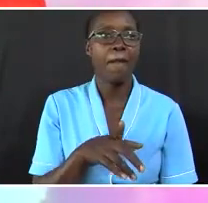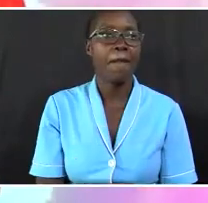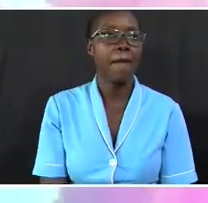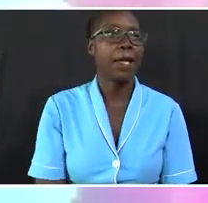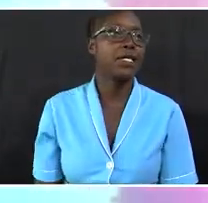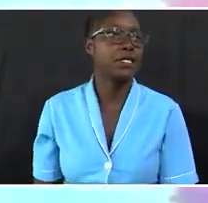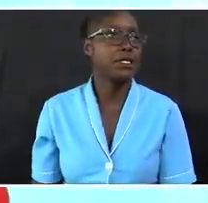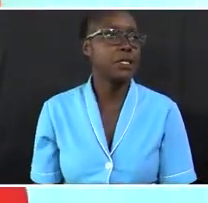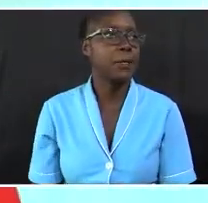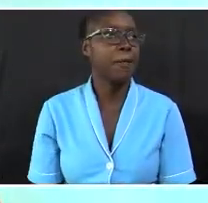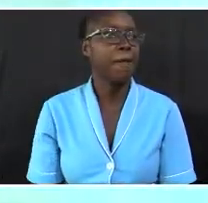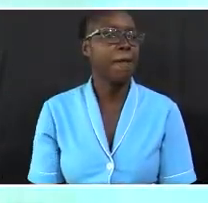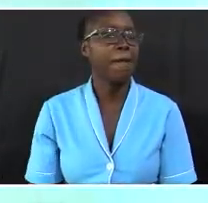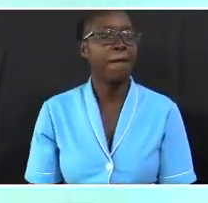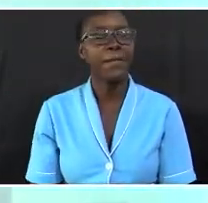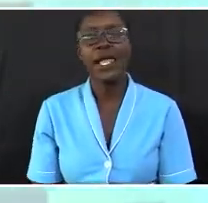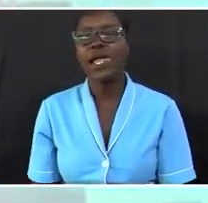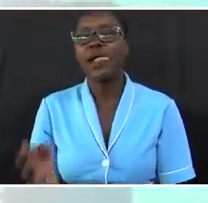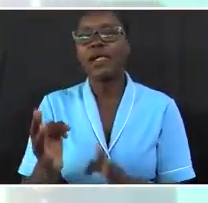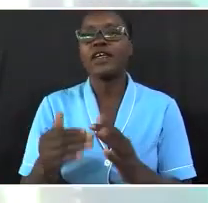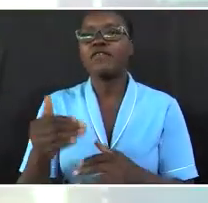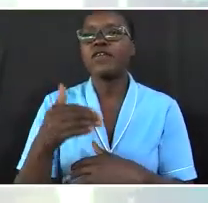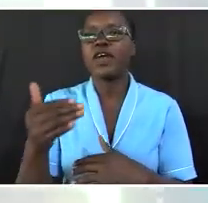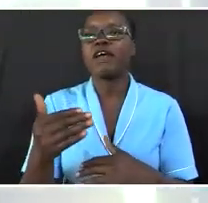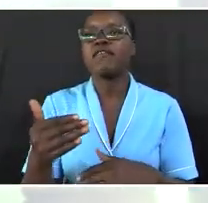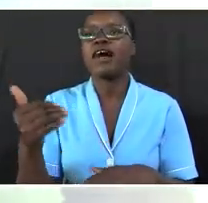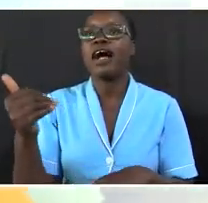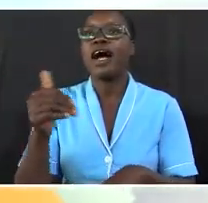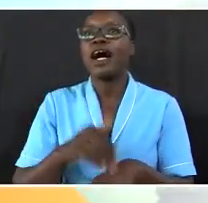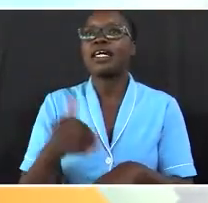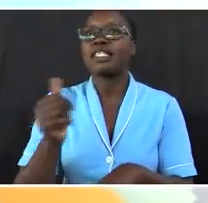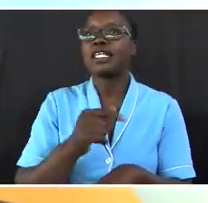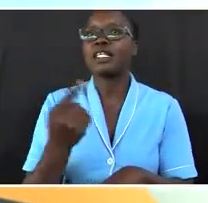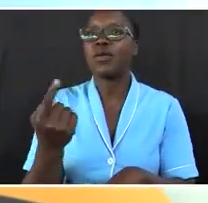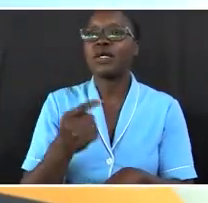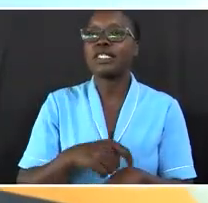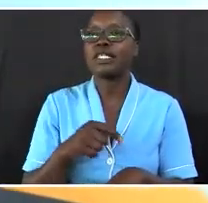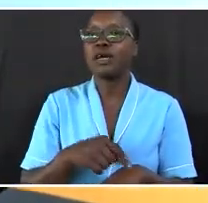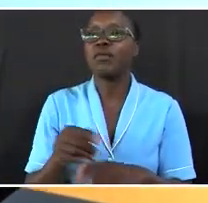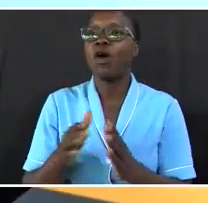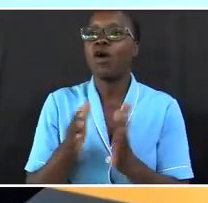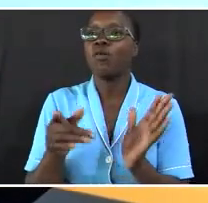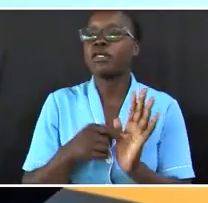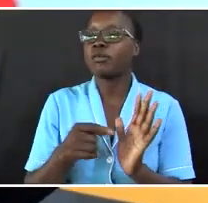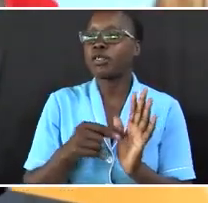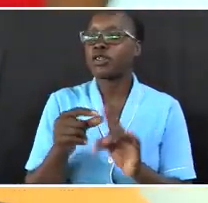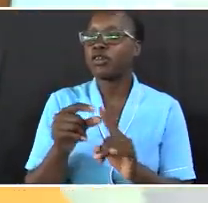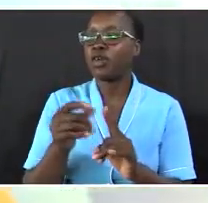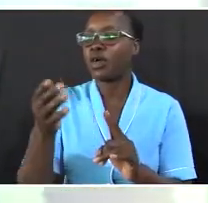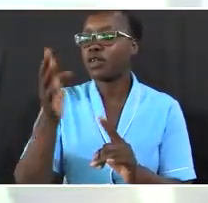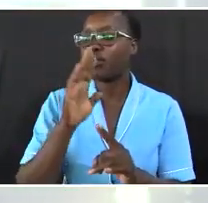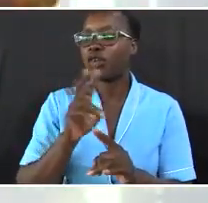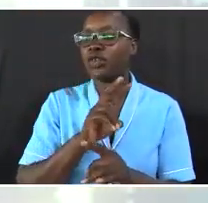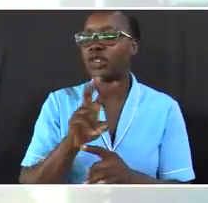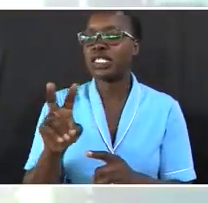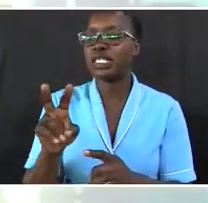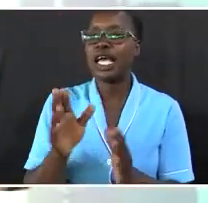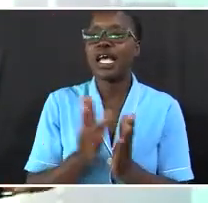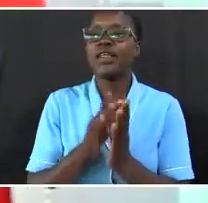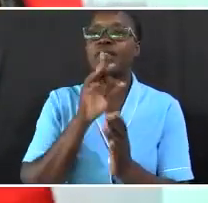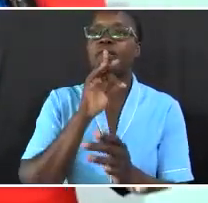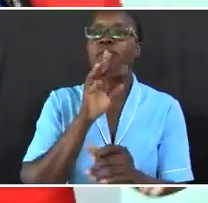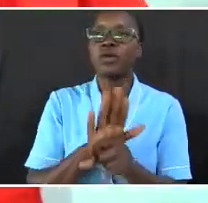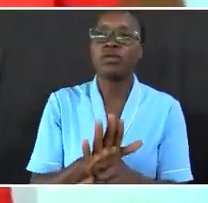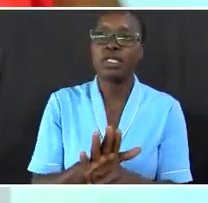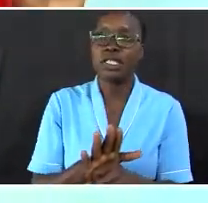who? If you ever at any one time open the pages of the Word of God, you will see the